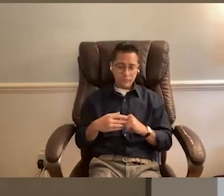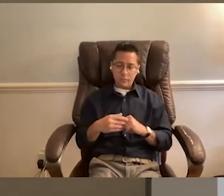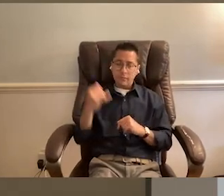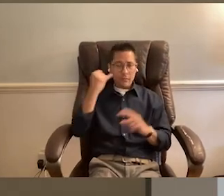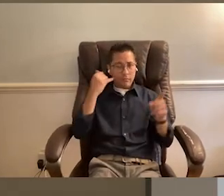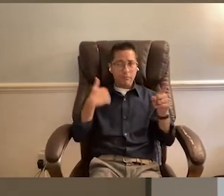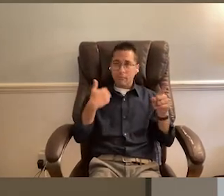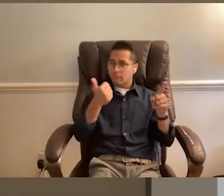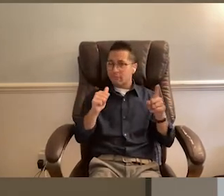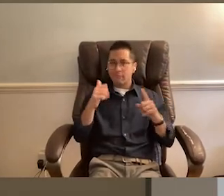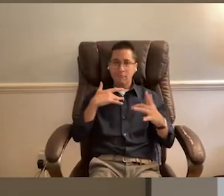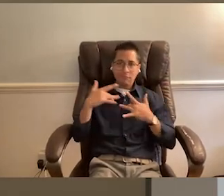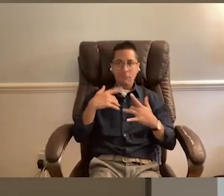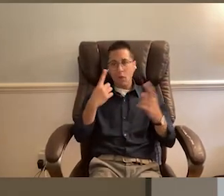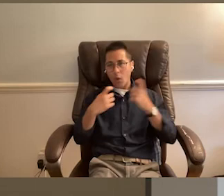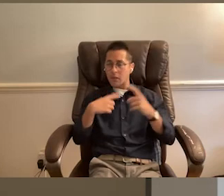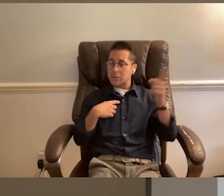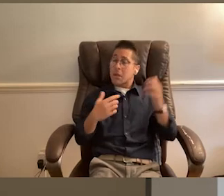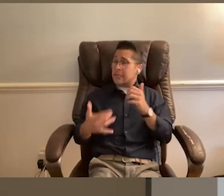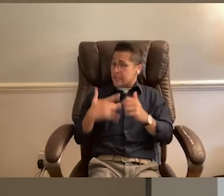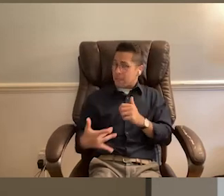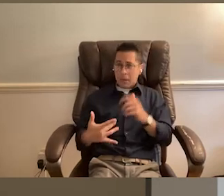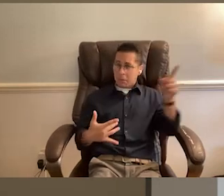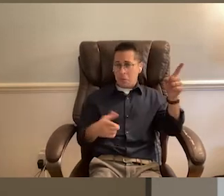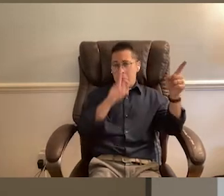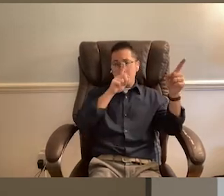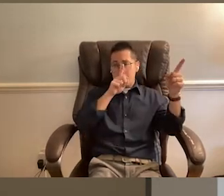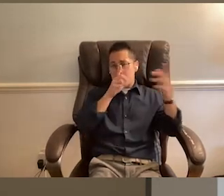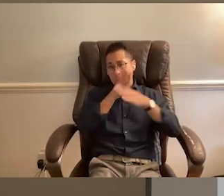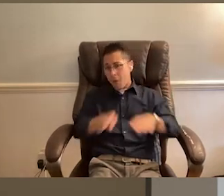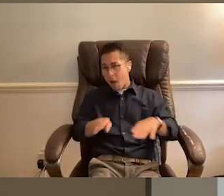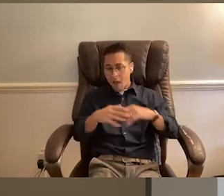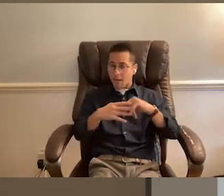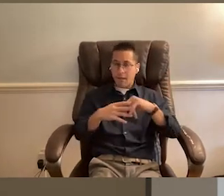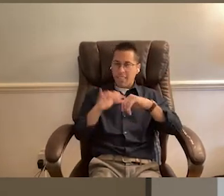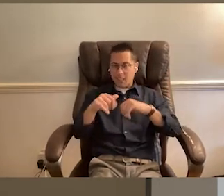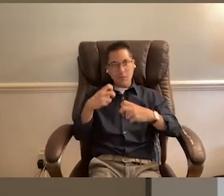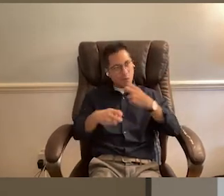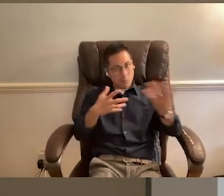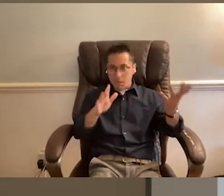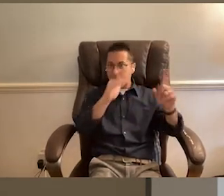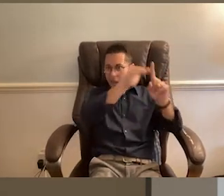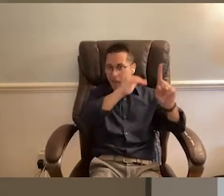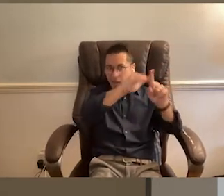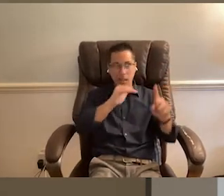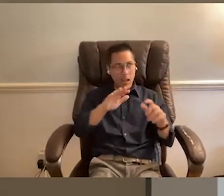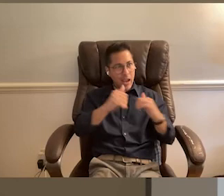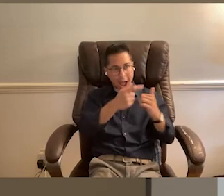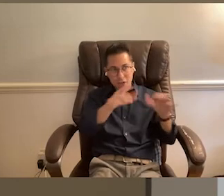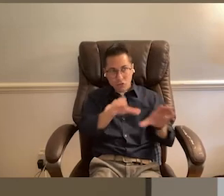sometimes I have to do like weird overrides in the system to get them in the class. So just having in writing a professor saying, yes, they can audit my class is